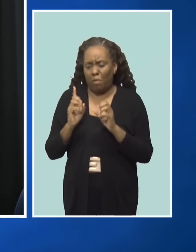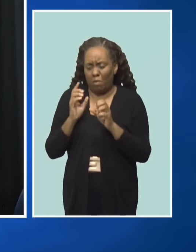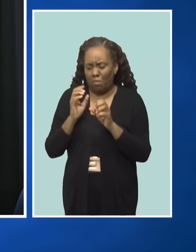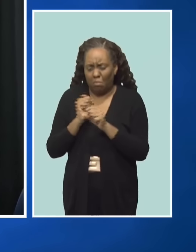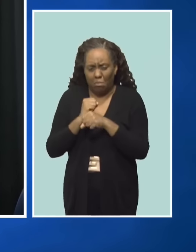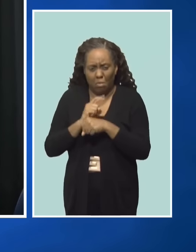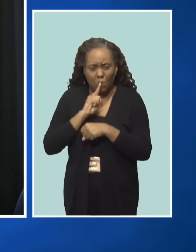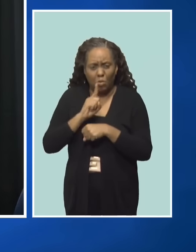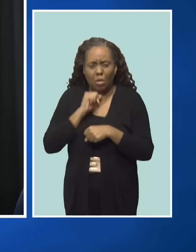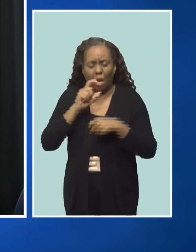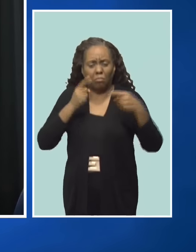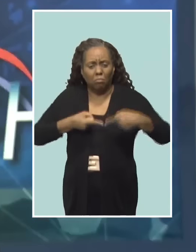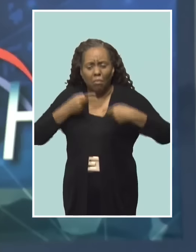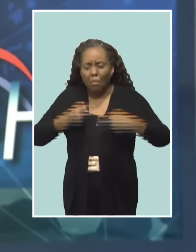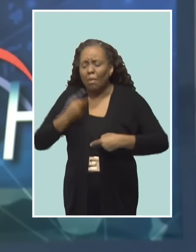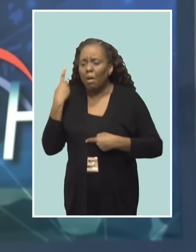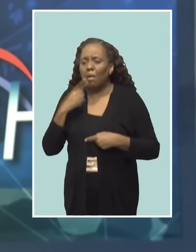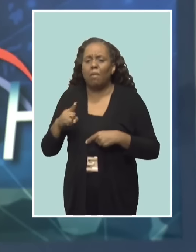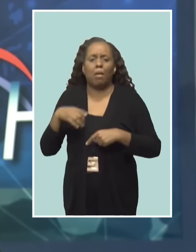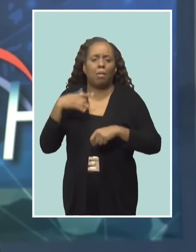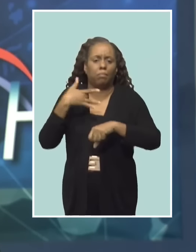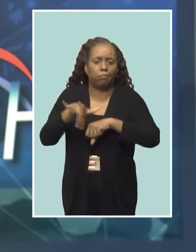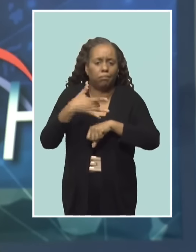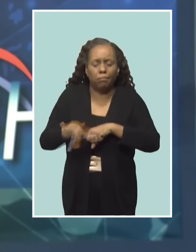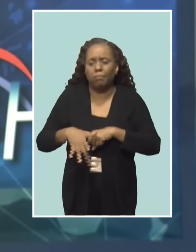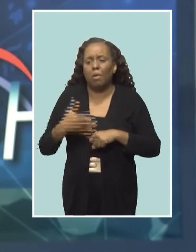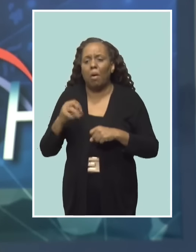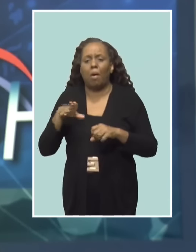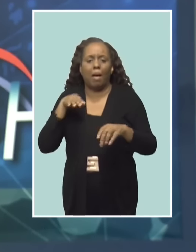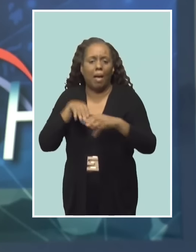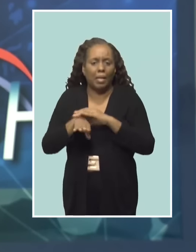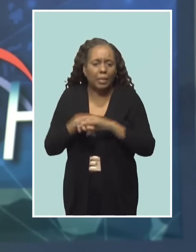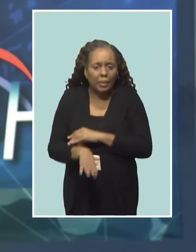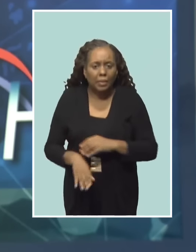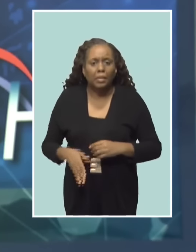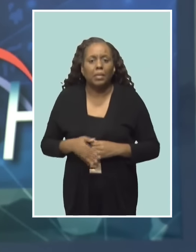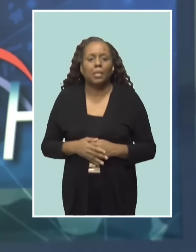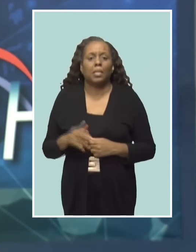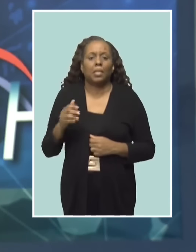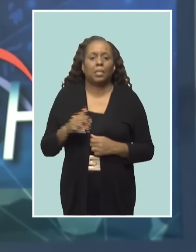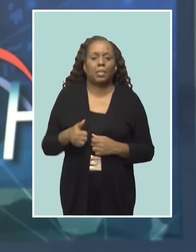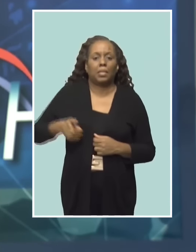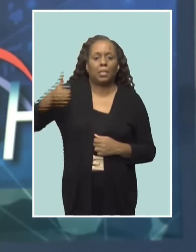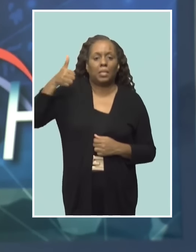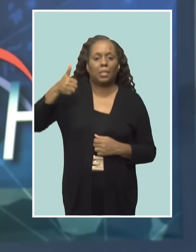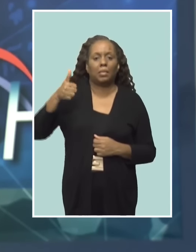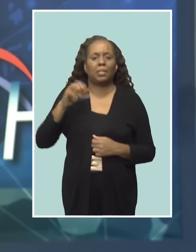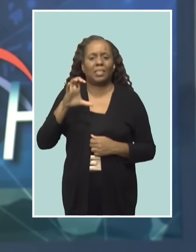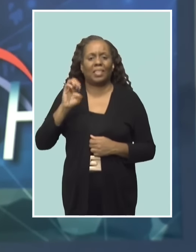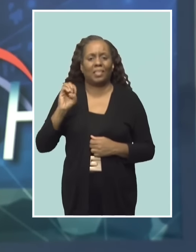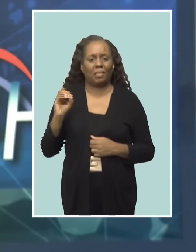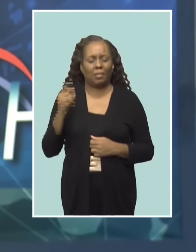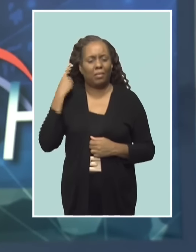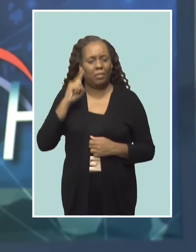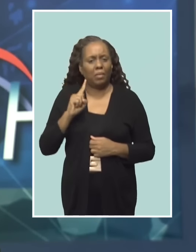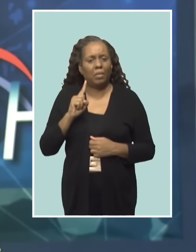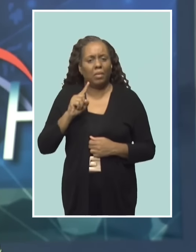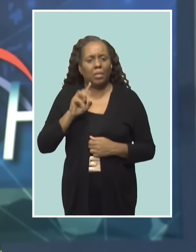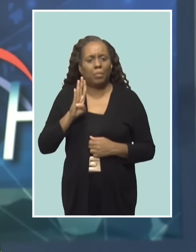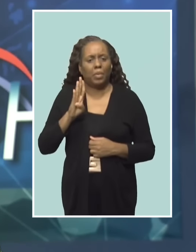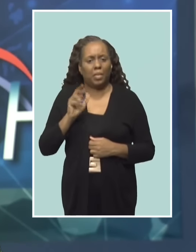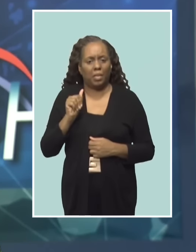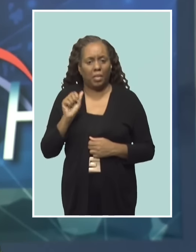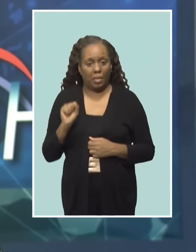struggle to find market space. While addressing the Assembly, Chief Executive Officer of the Barbados Agricultural Society,